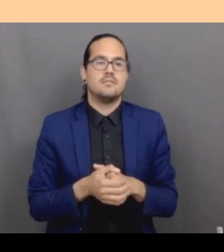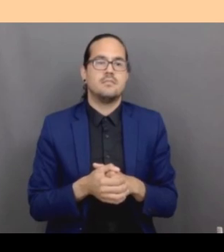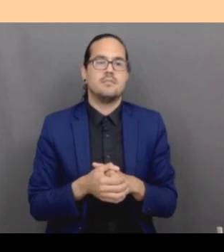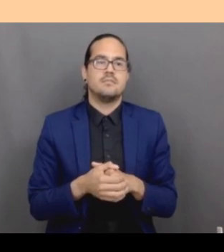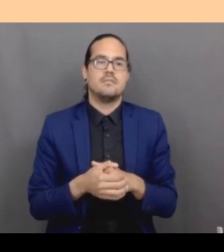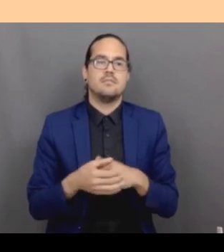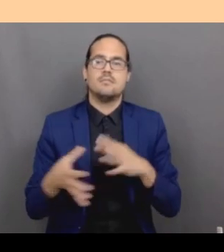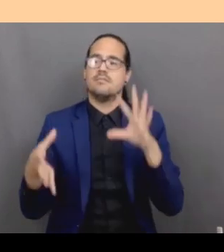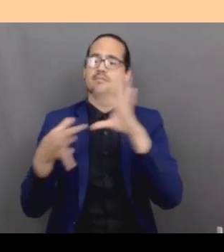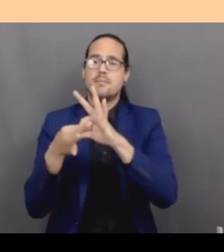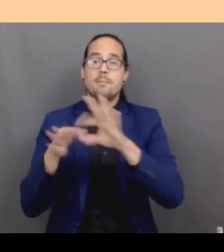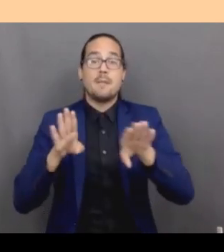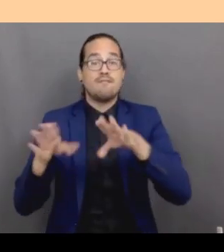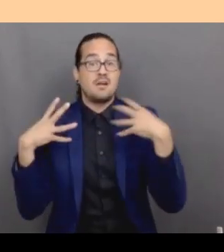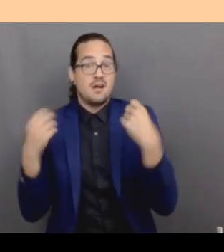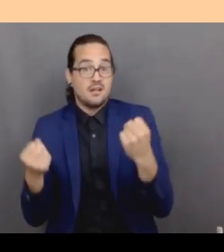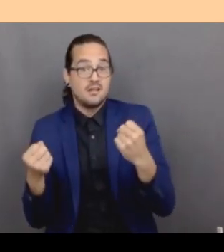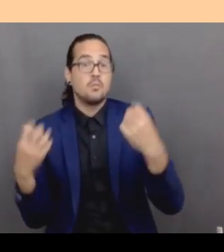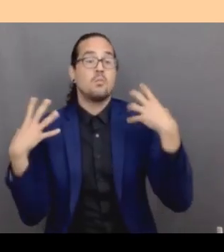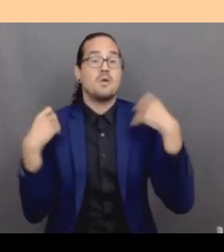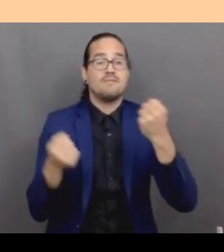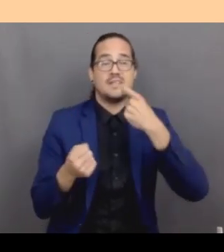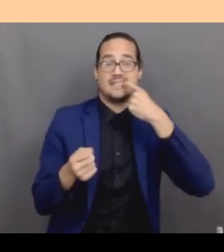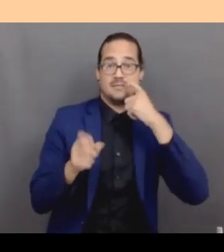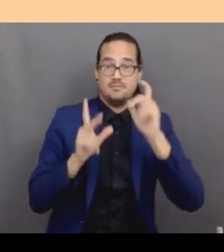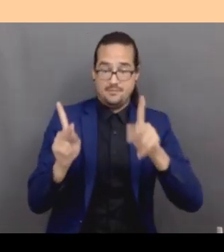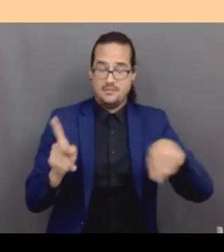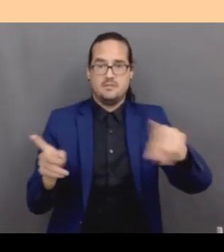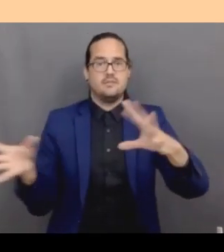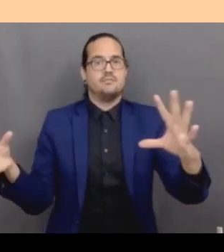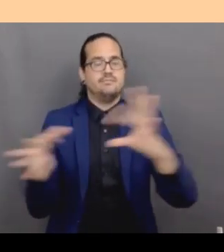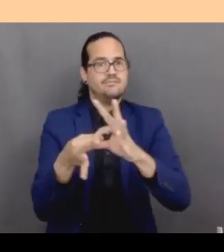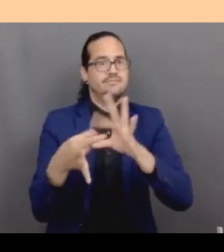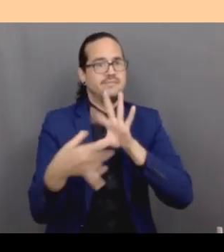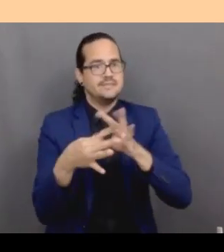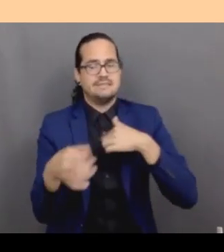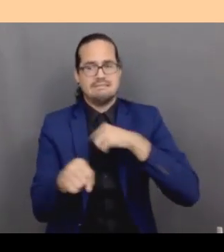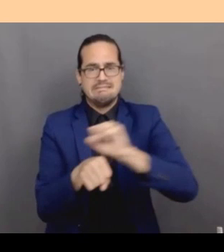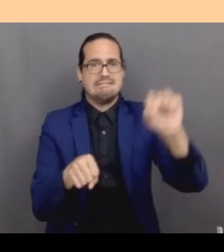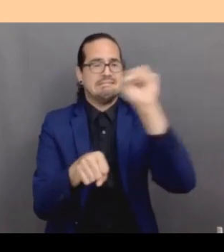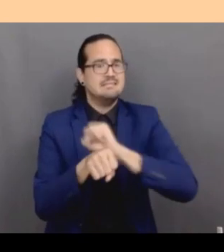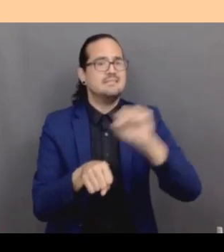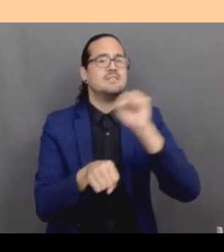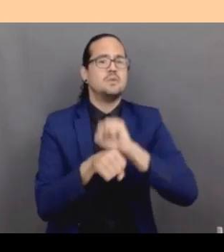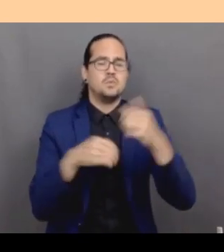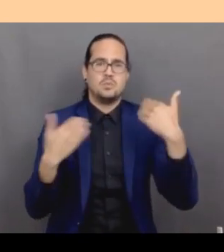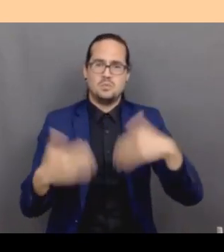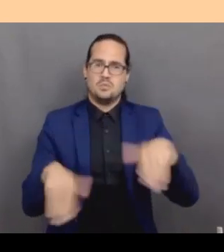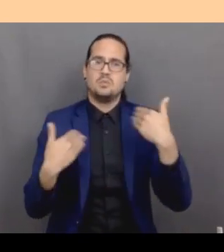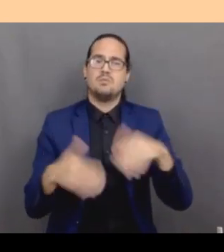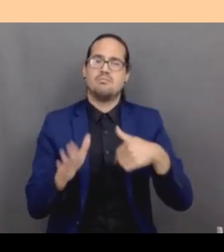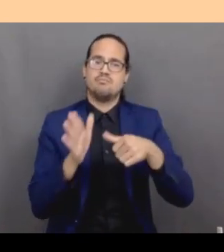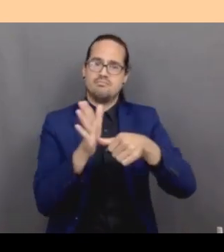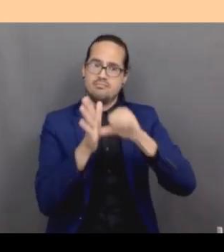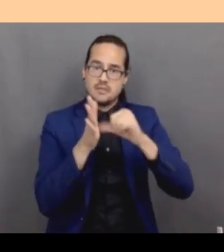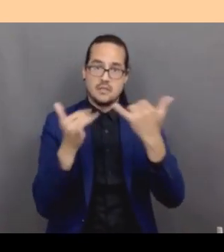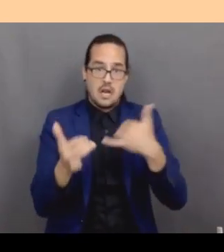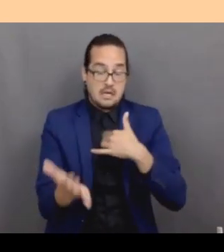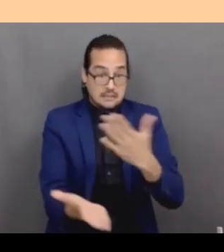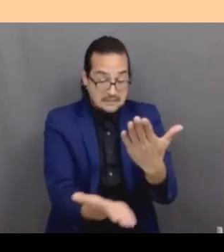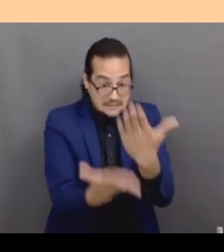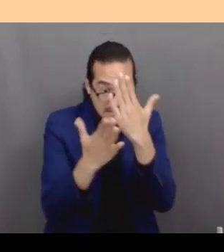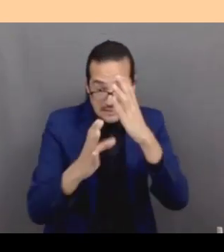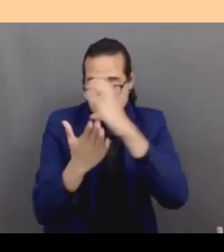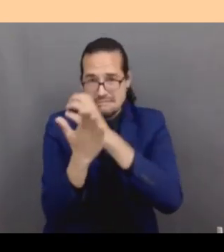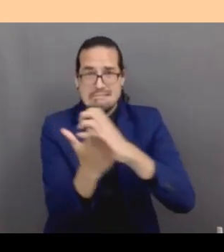I see the impacts on our community with a bird's eye view, understanding much of what's happening. Weighing the